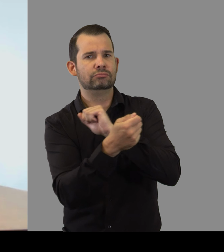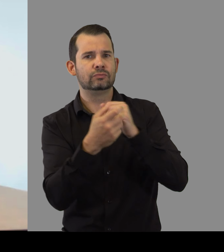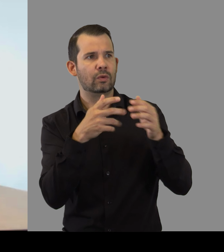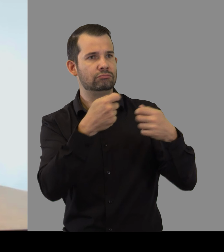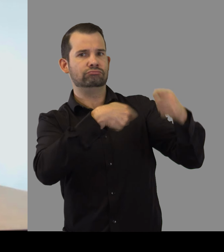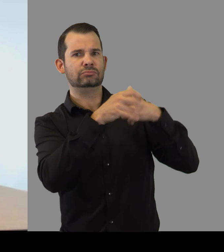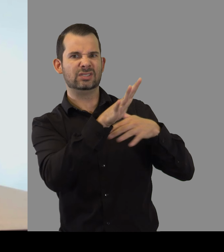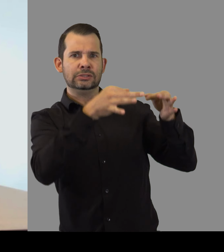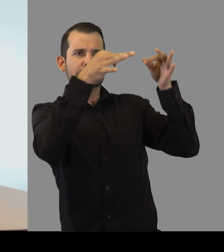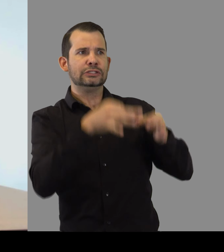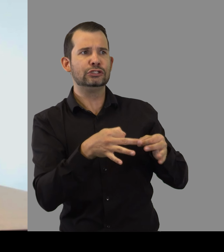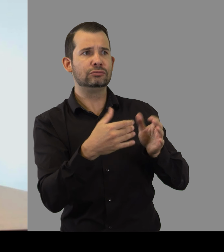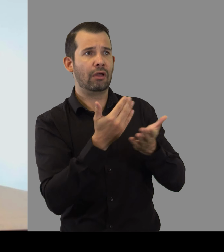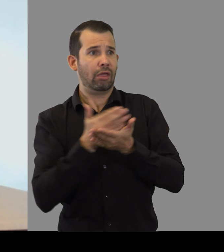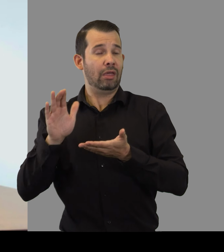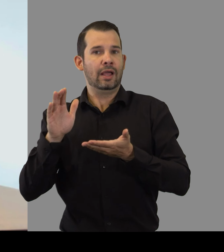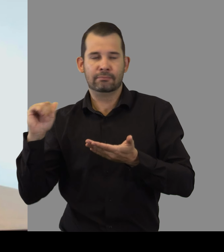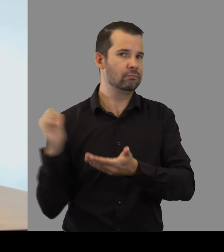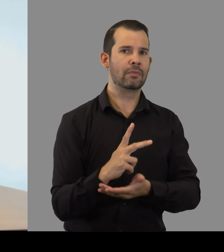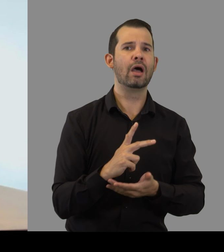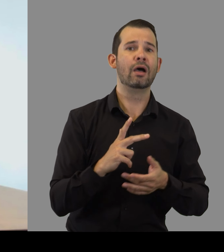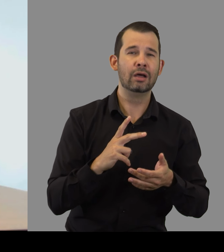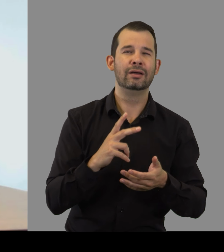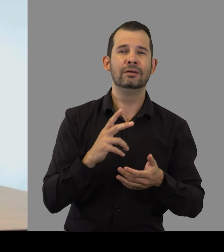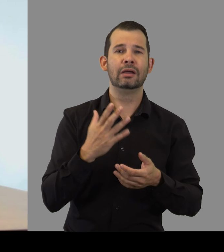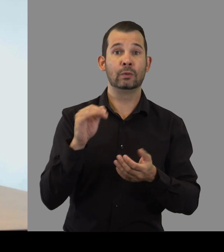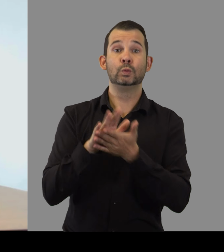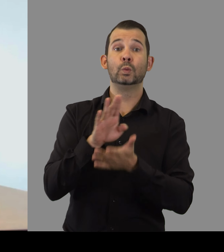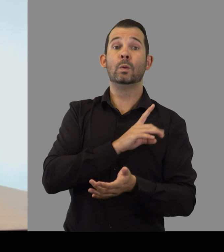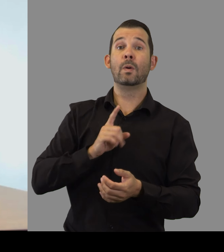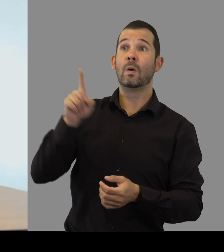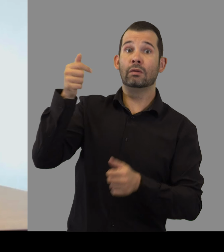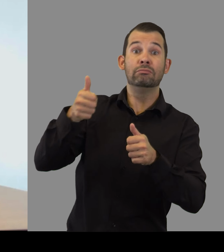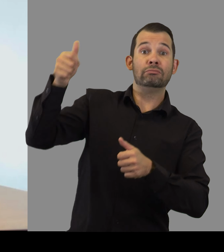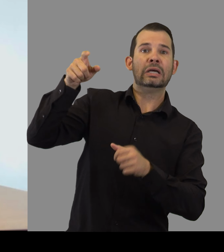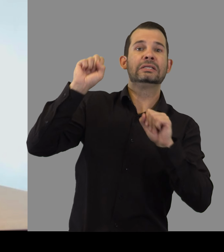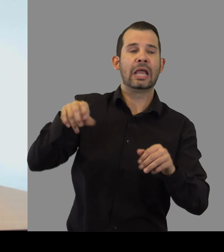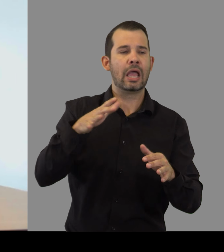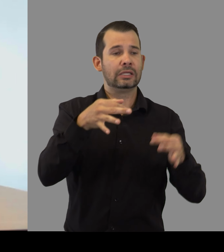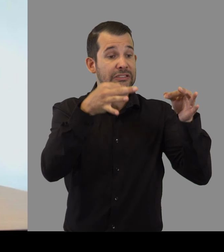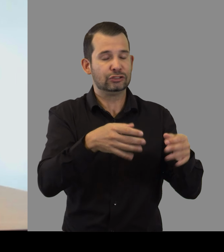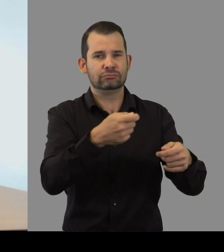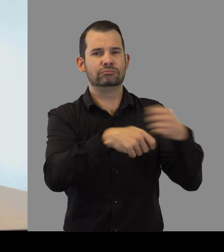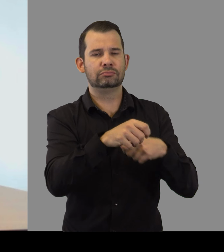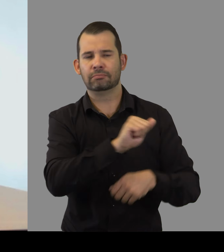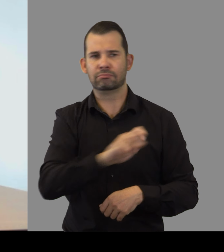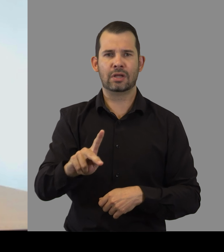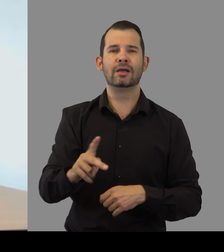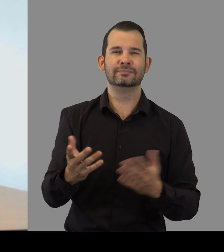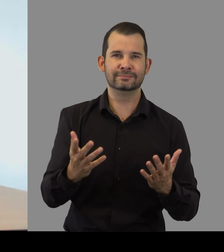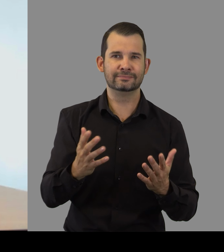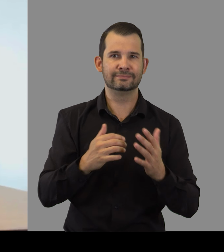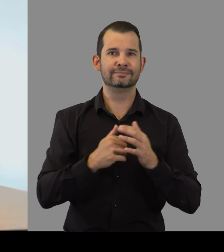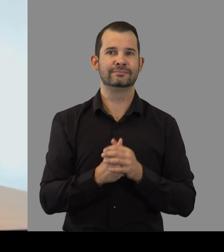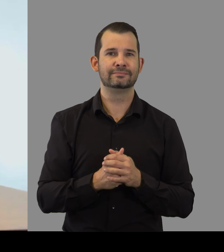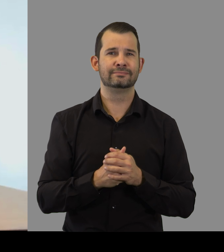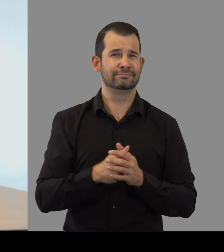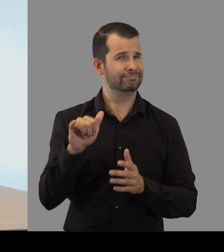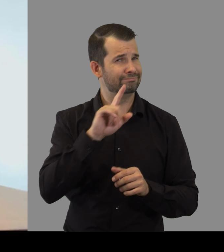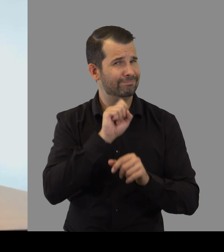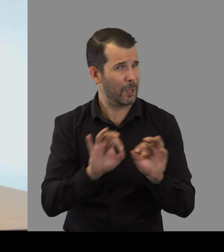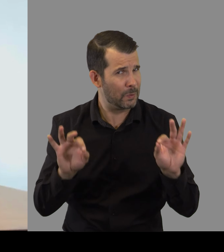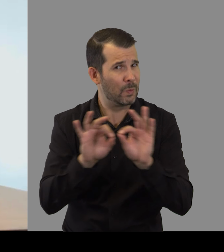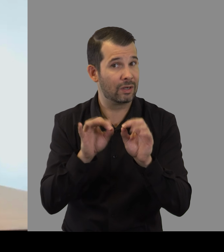that they can potentially overturn the exclusion. The school board could overturn the exclusion. But it's also really